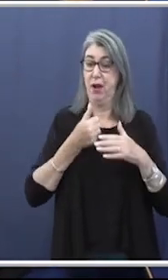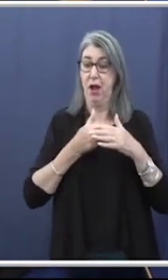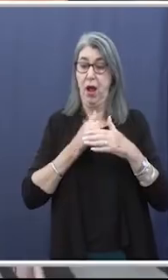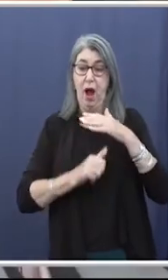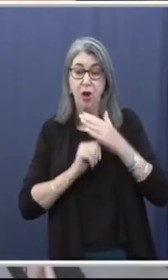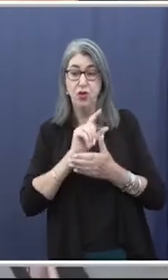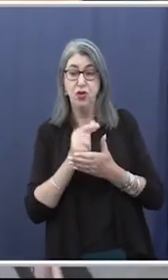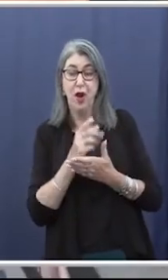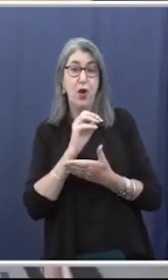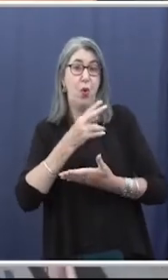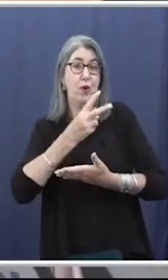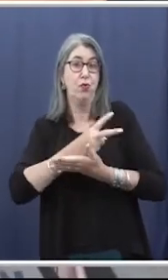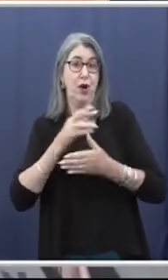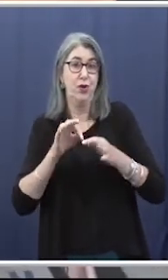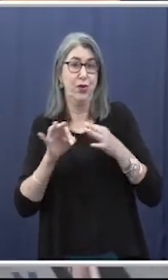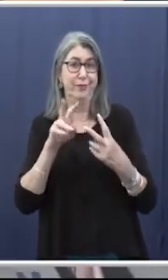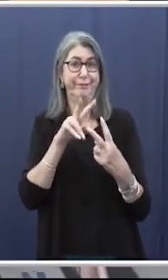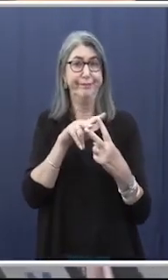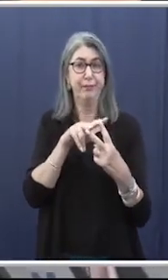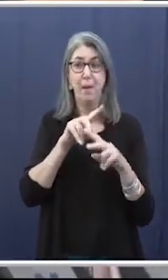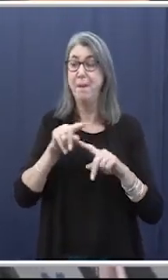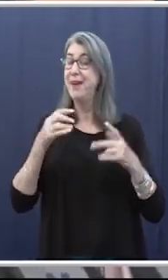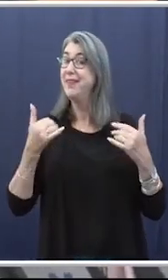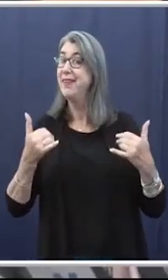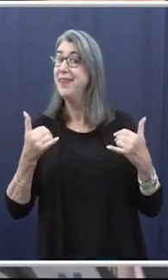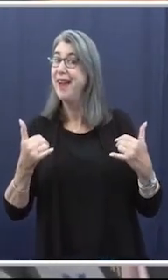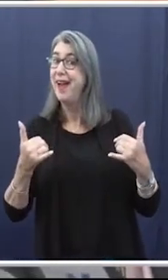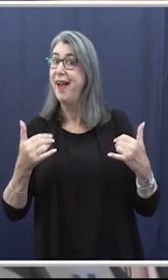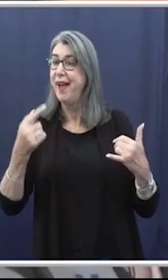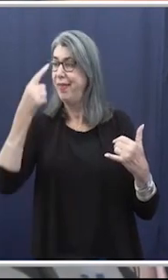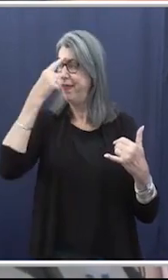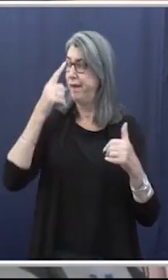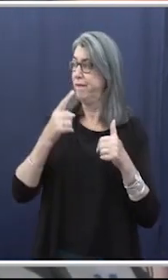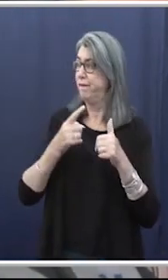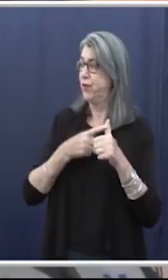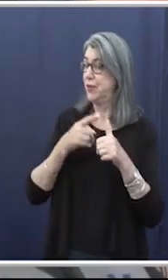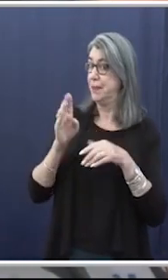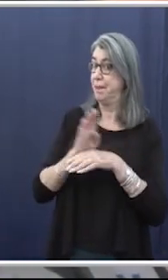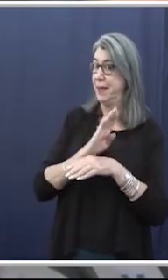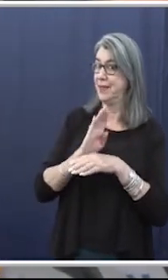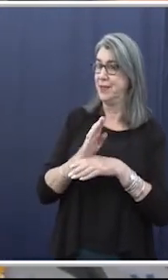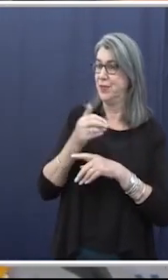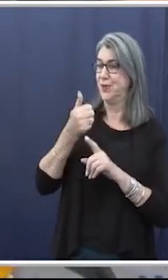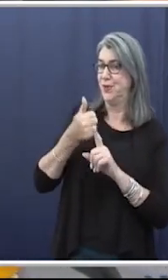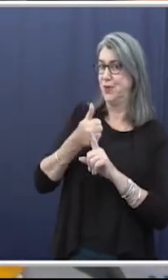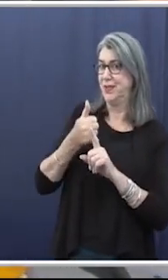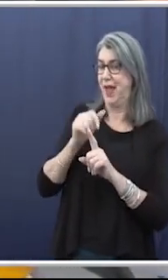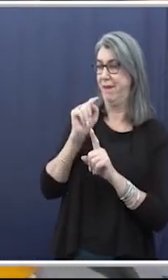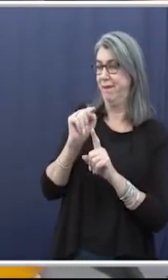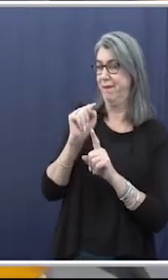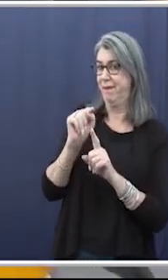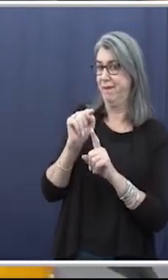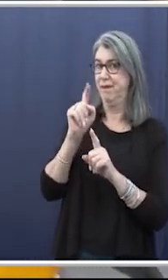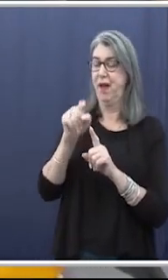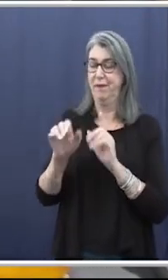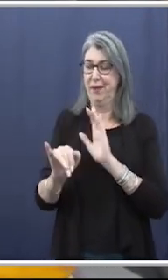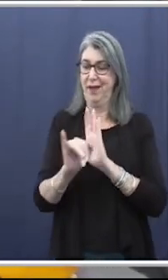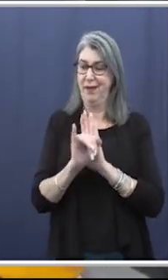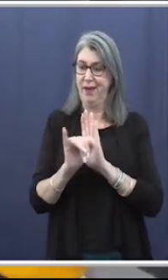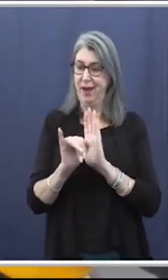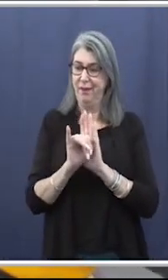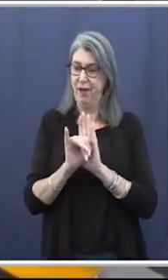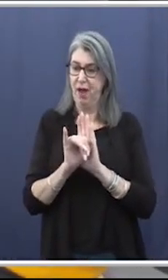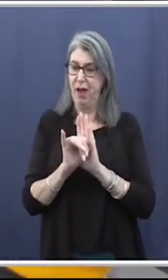undergraduate or graduate degrees. But today, I think your first business is yourself. So you have to